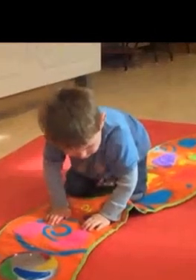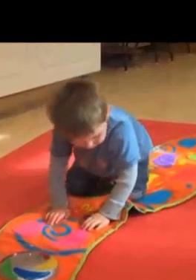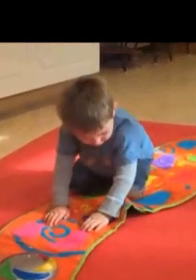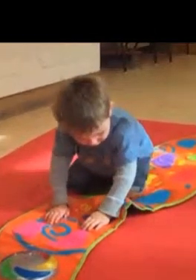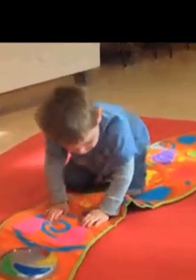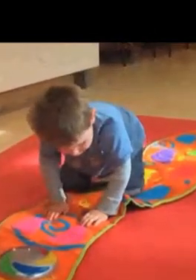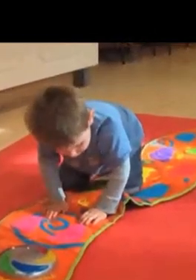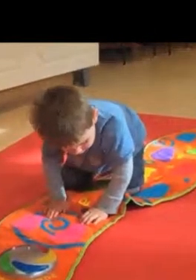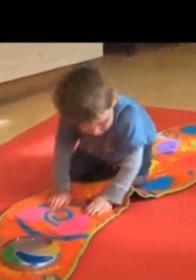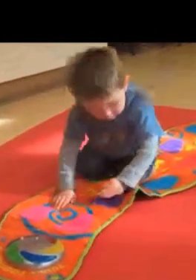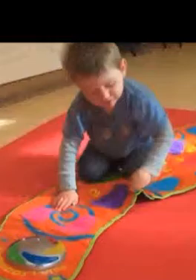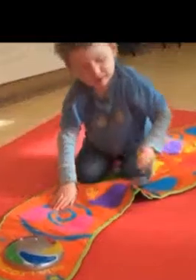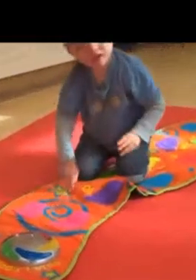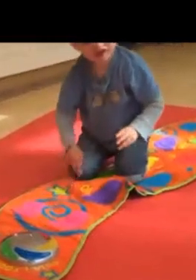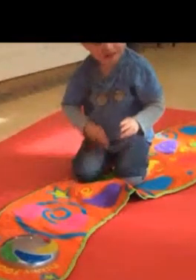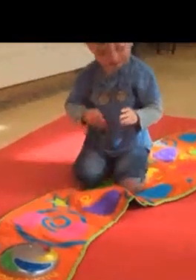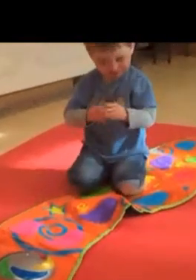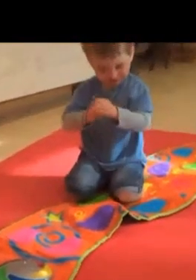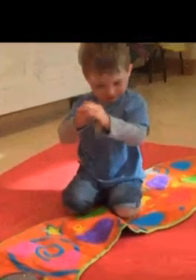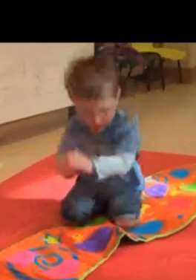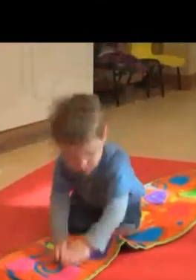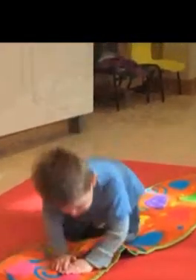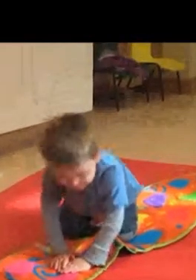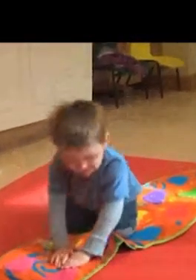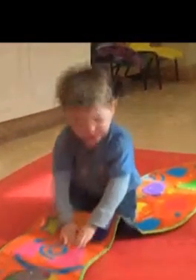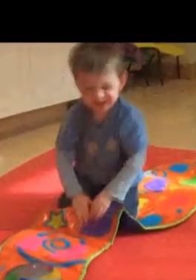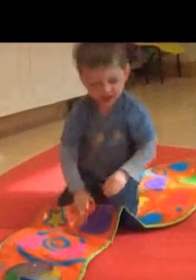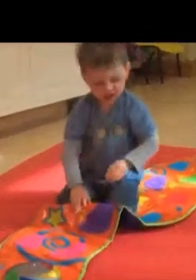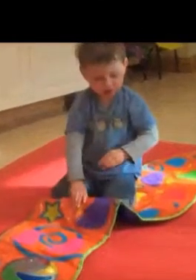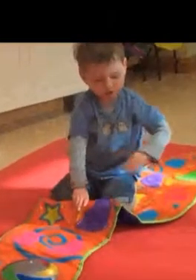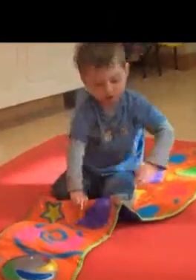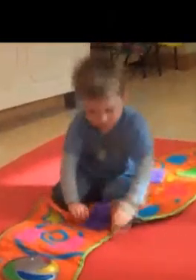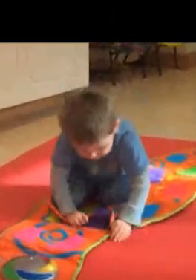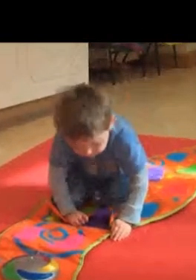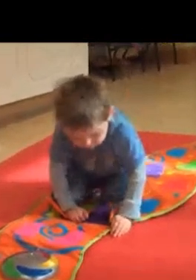Cause and effect. Listen to what I can do.